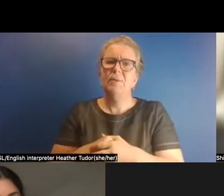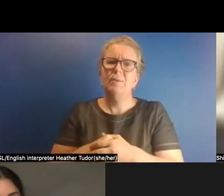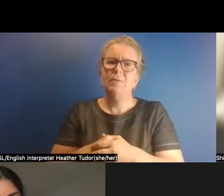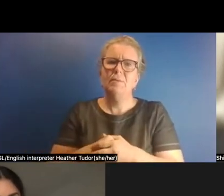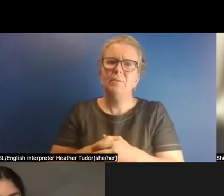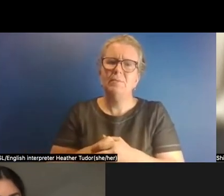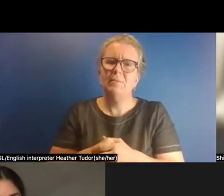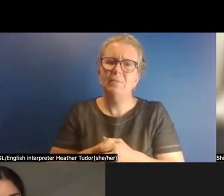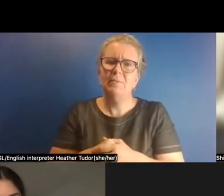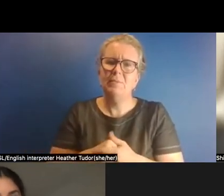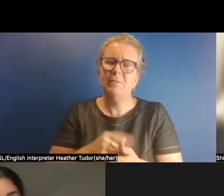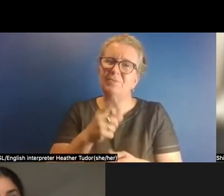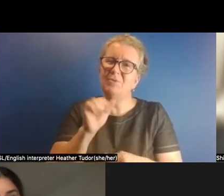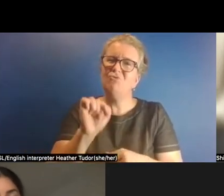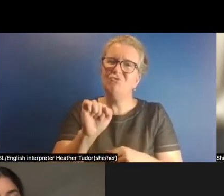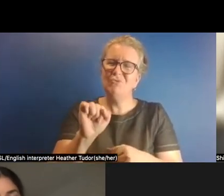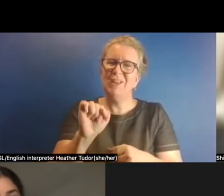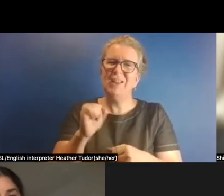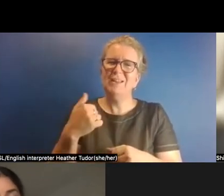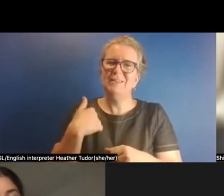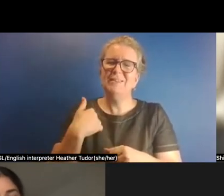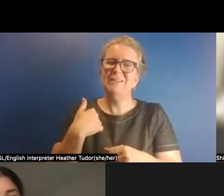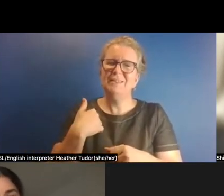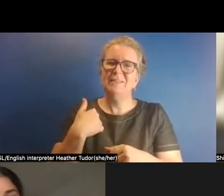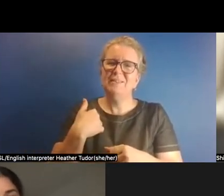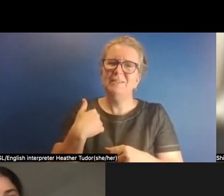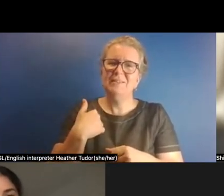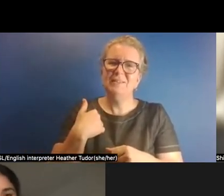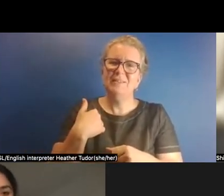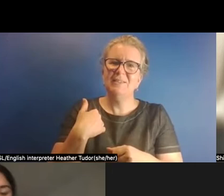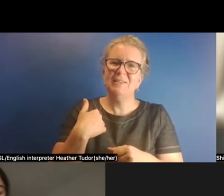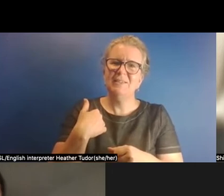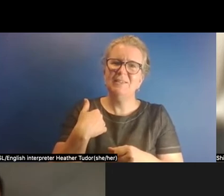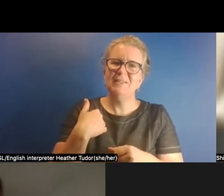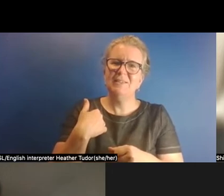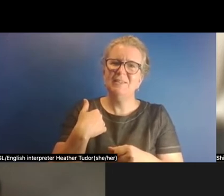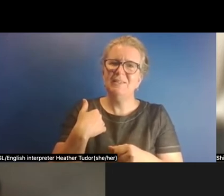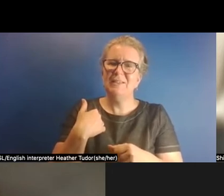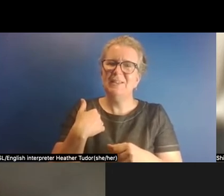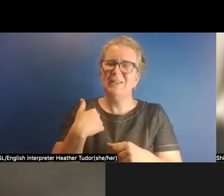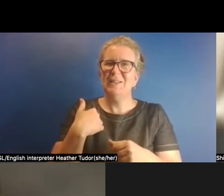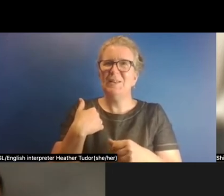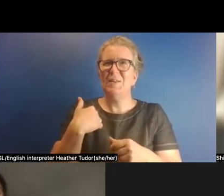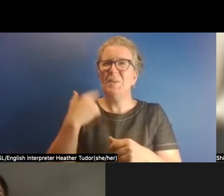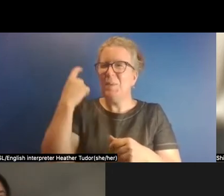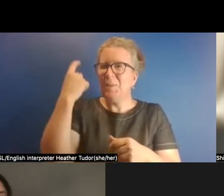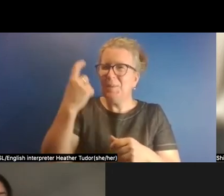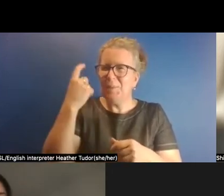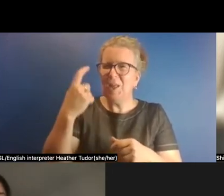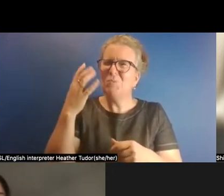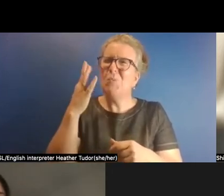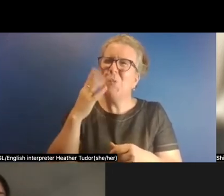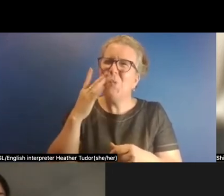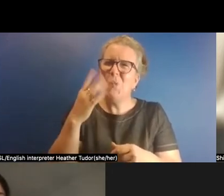we even hear about these things? When is it ever really spoken about with casteism? Because I never learned about casteism